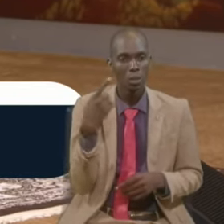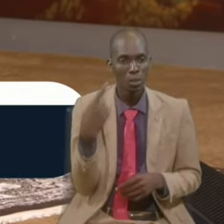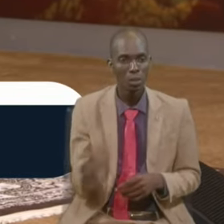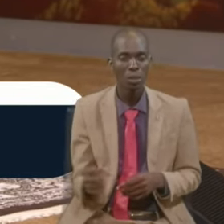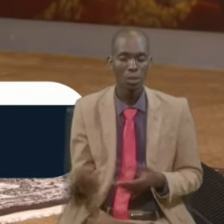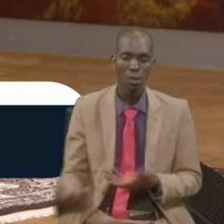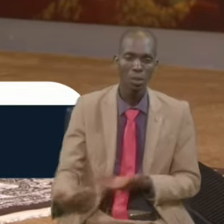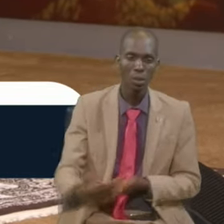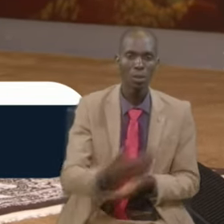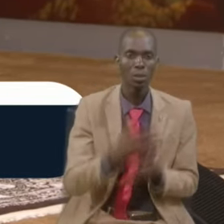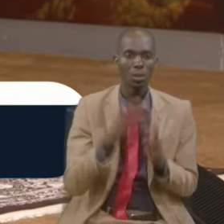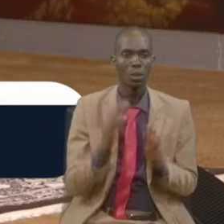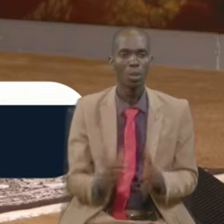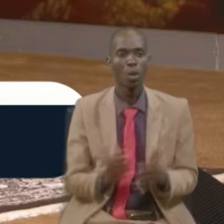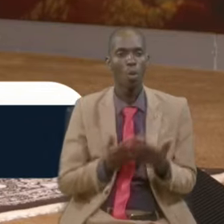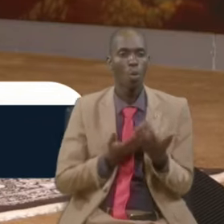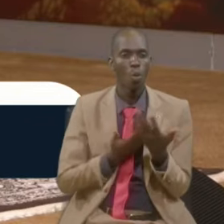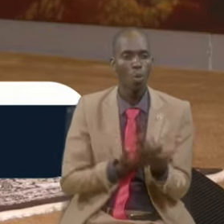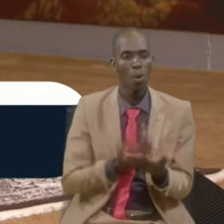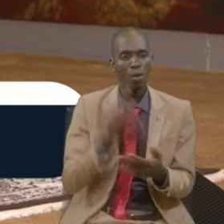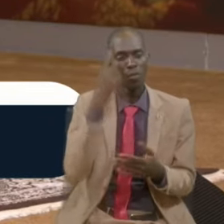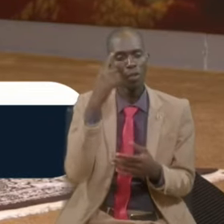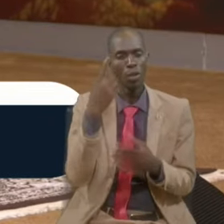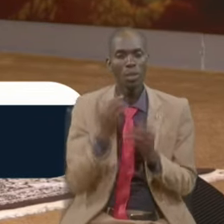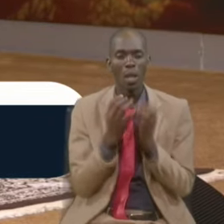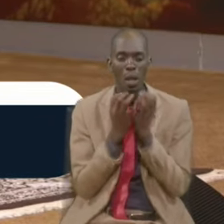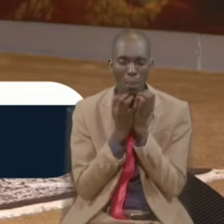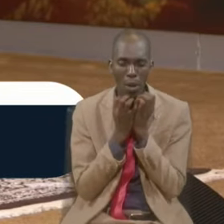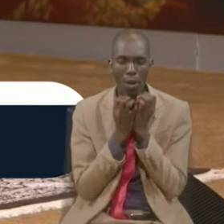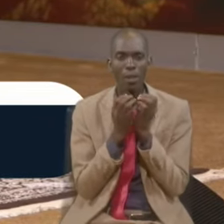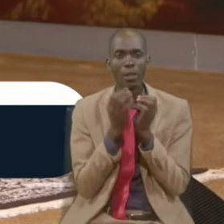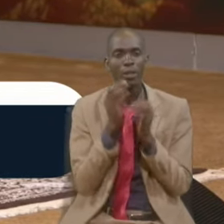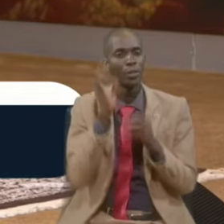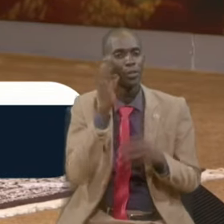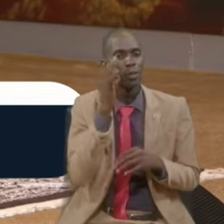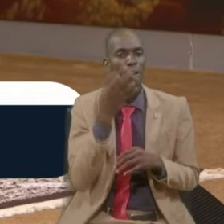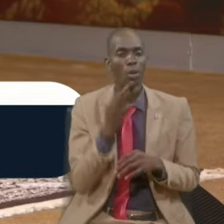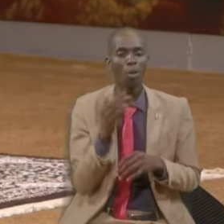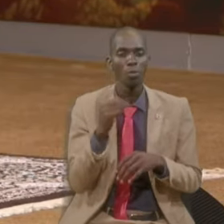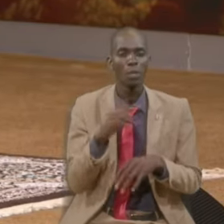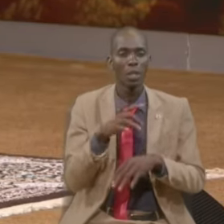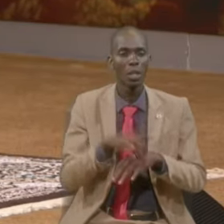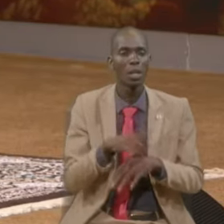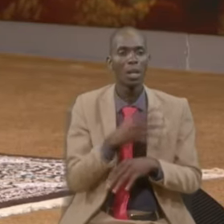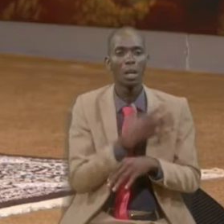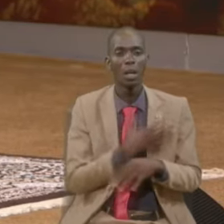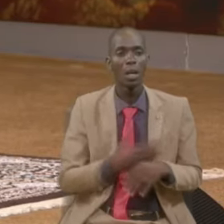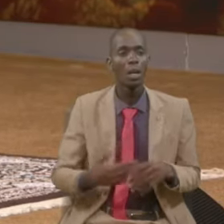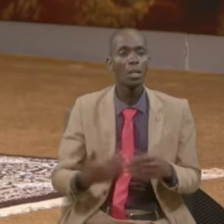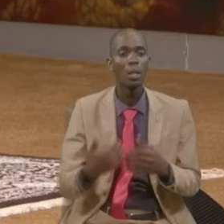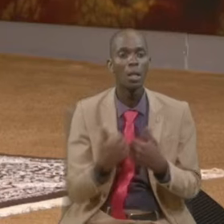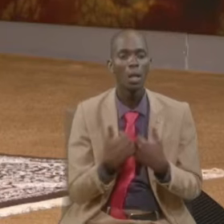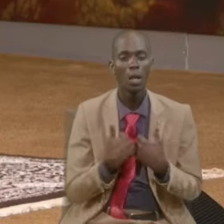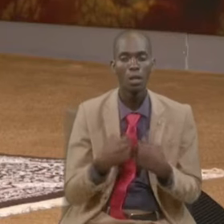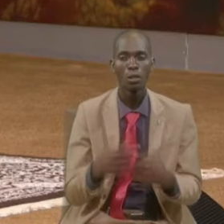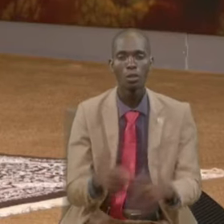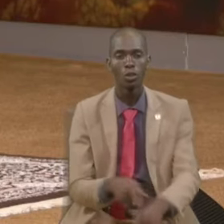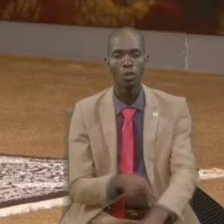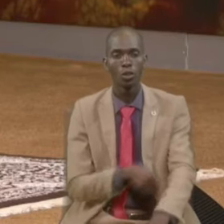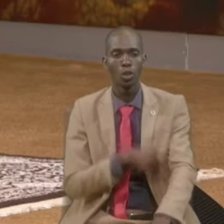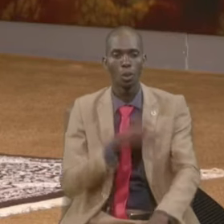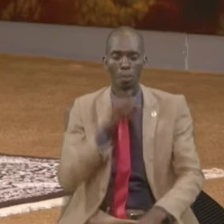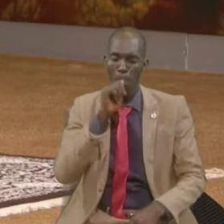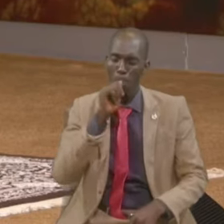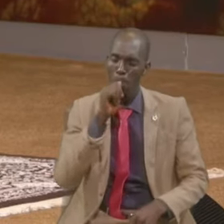waiteth for the precious fruit and of the earth, and has long patience